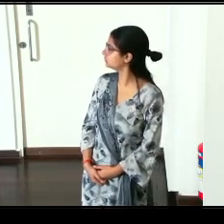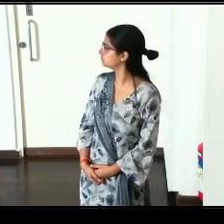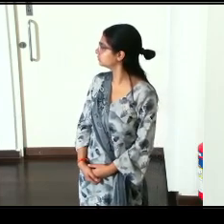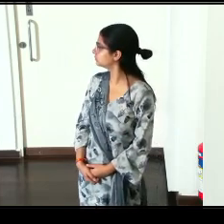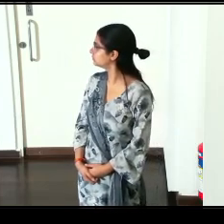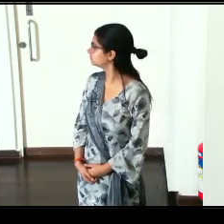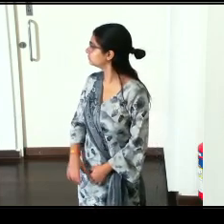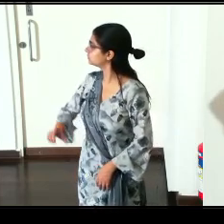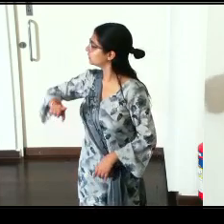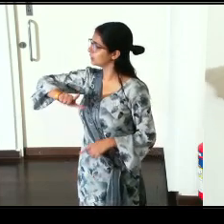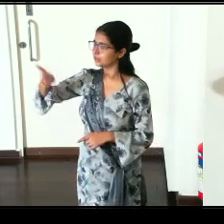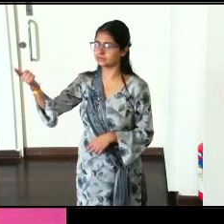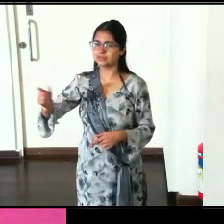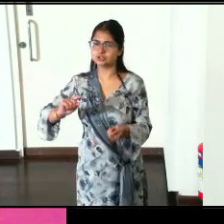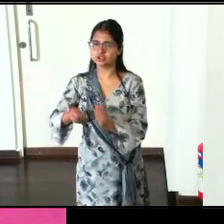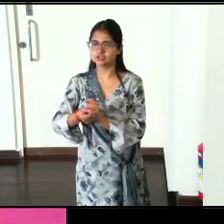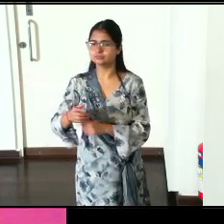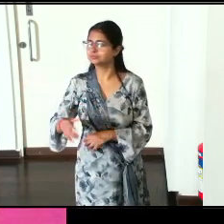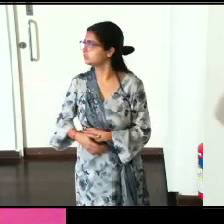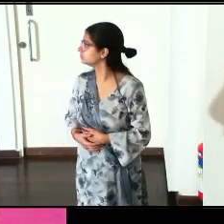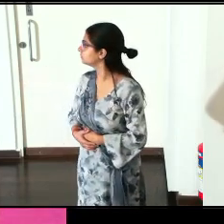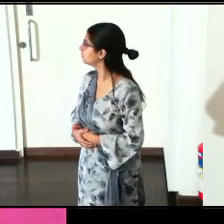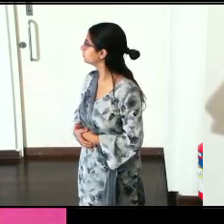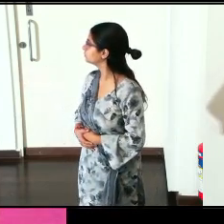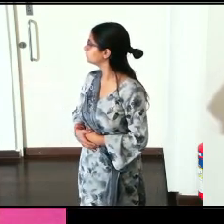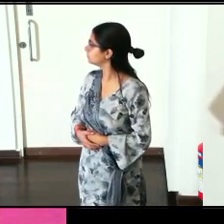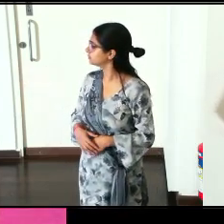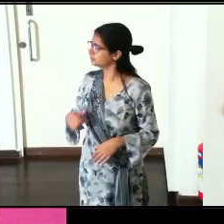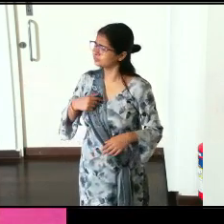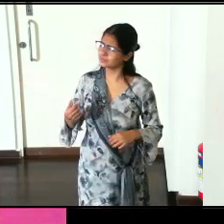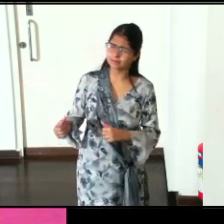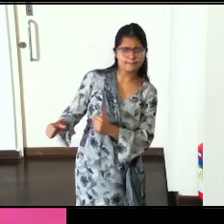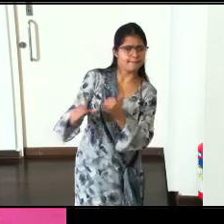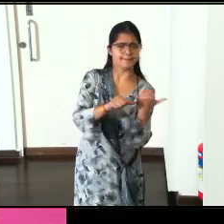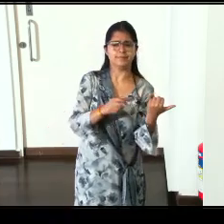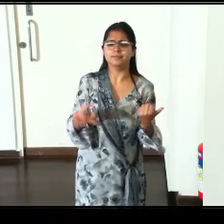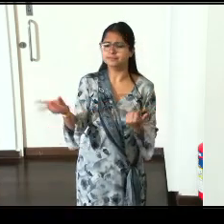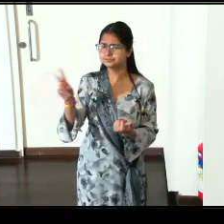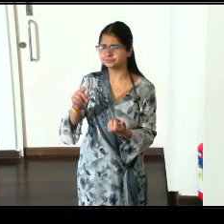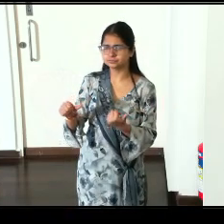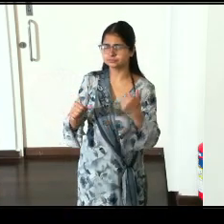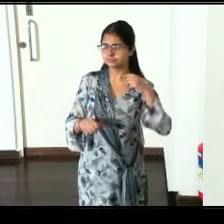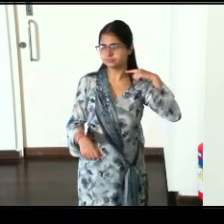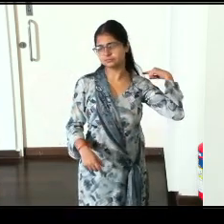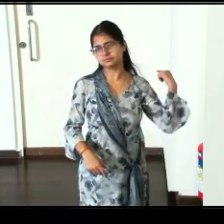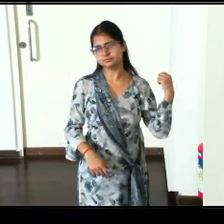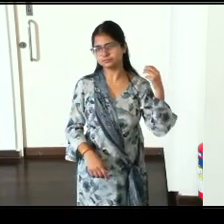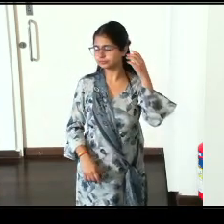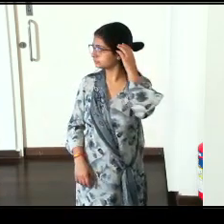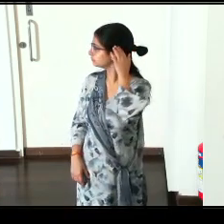And the next. And can we go back to the Sahir poster?